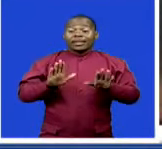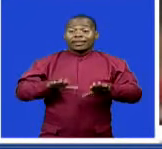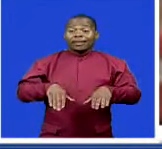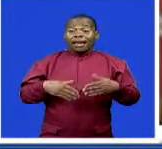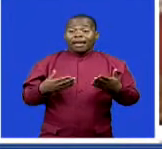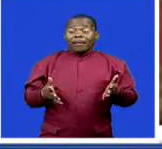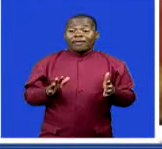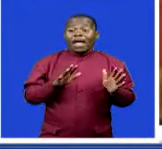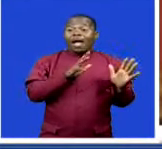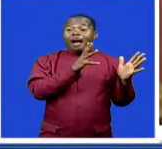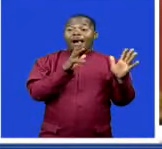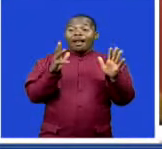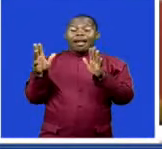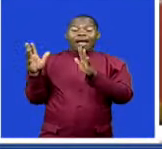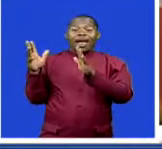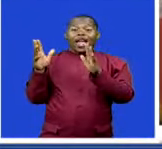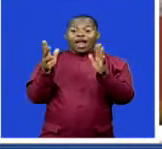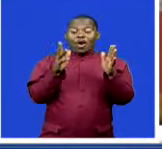Hallelujah.